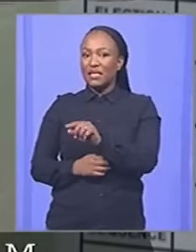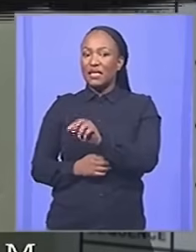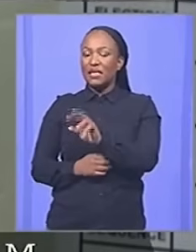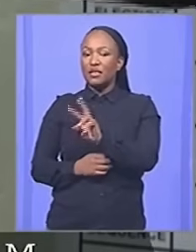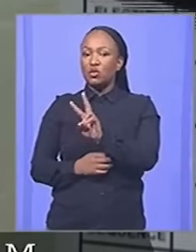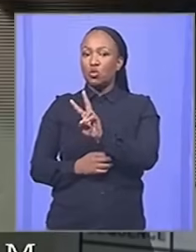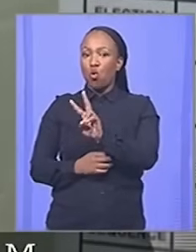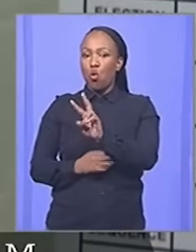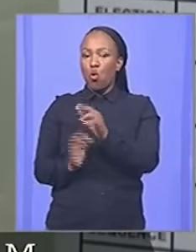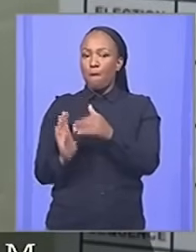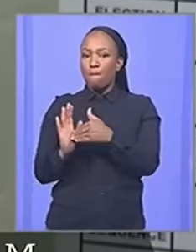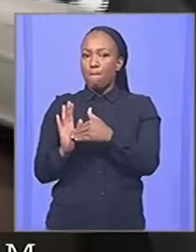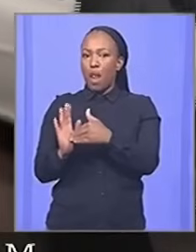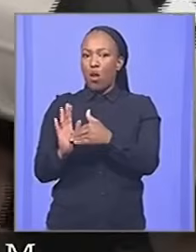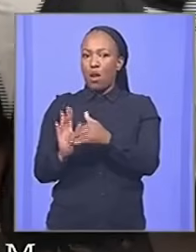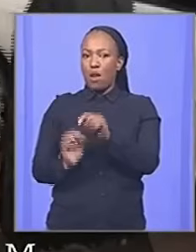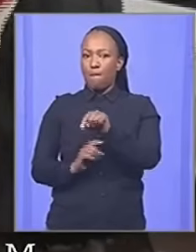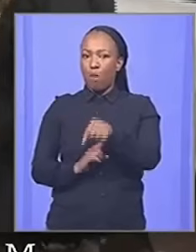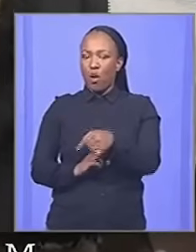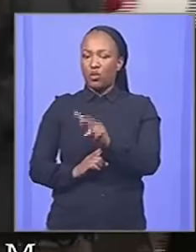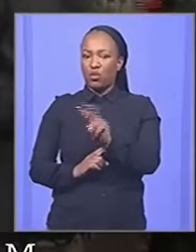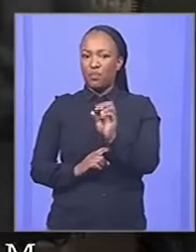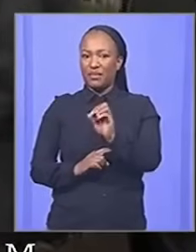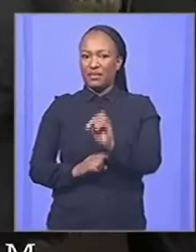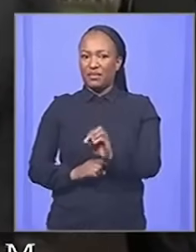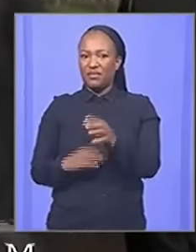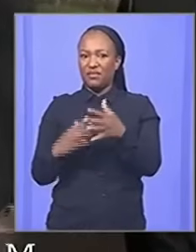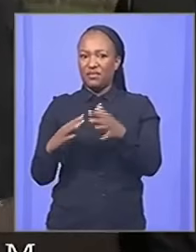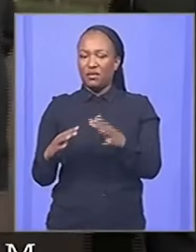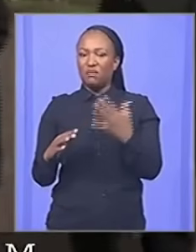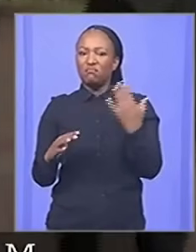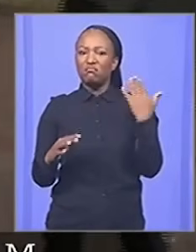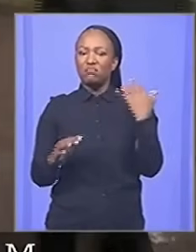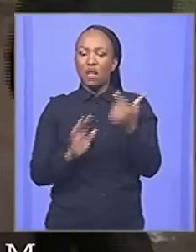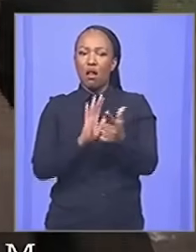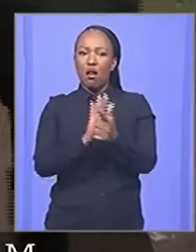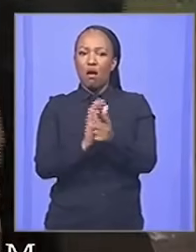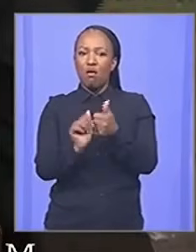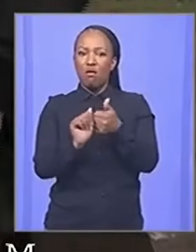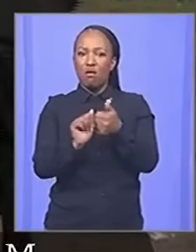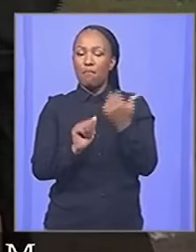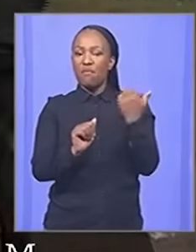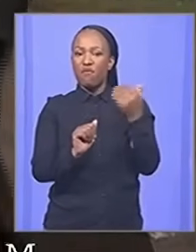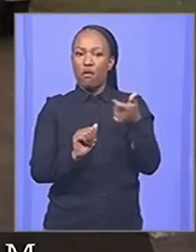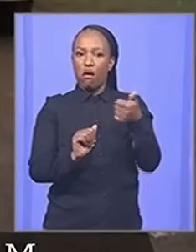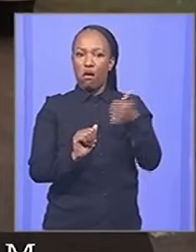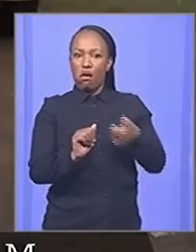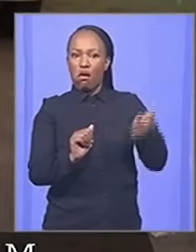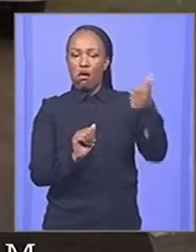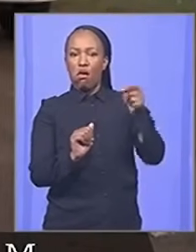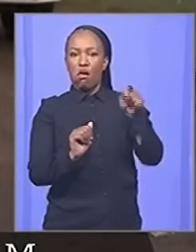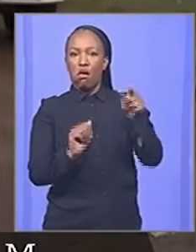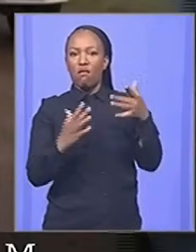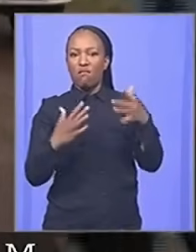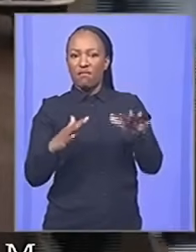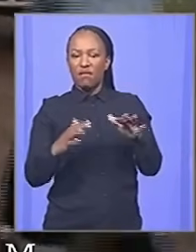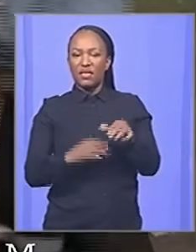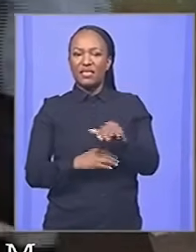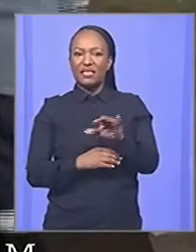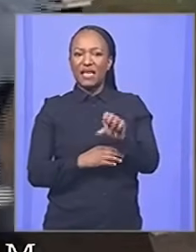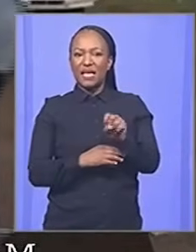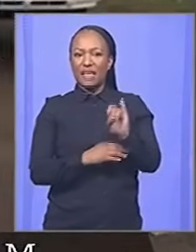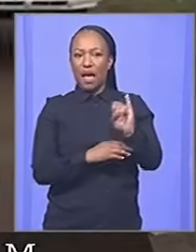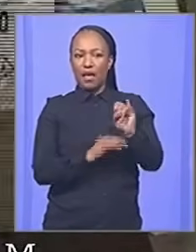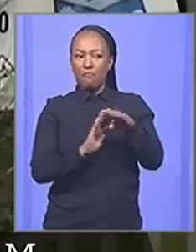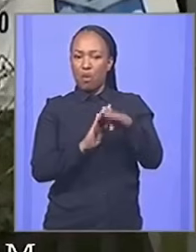fegolana pedi go kwagala gore a se nka latela melao ya maleba nakong ya ge e be le hlogo ya mananeo a go bjala leiswa setšhabeng goba CSI